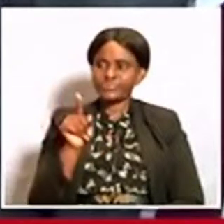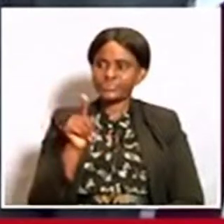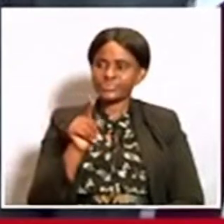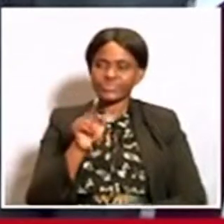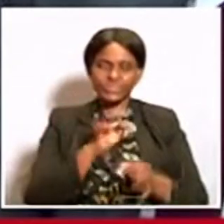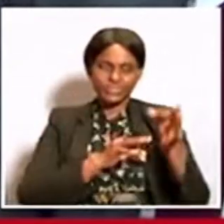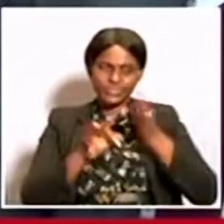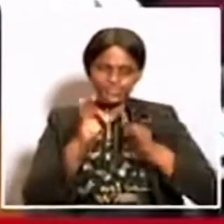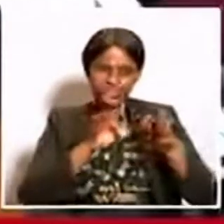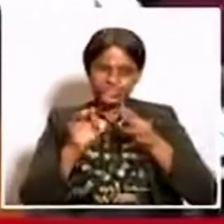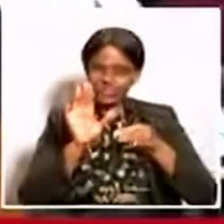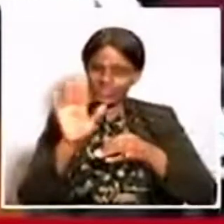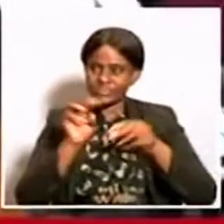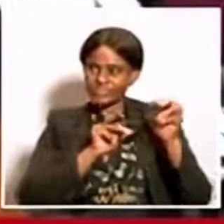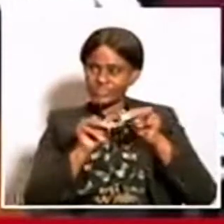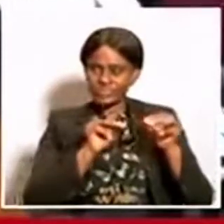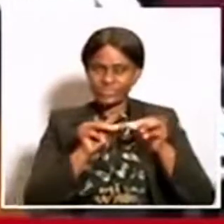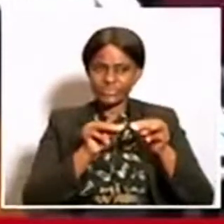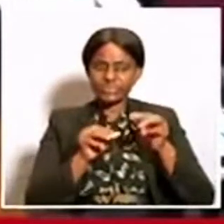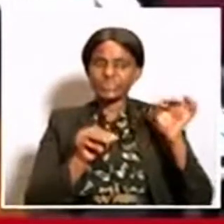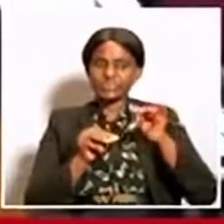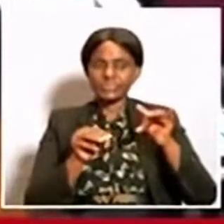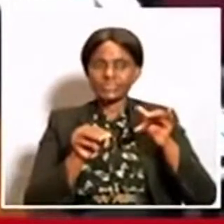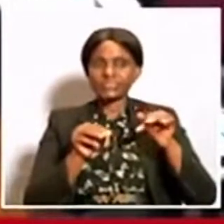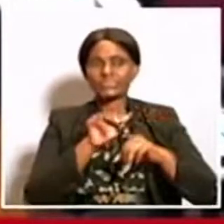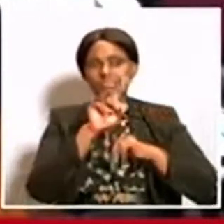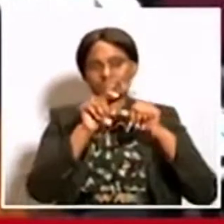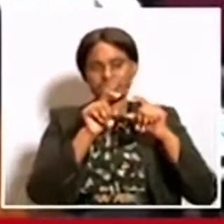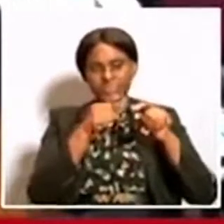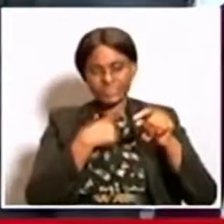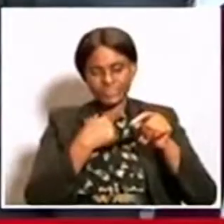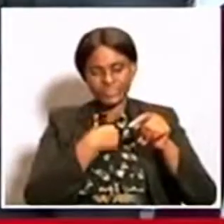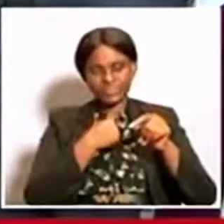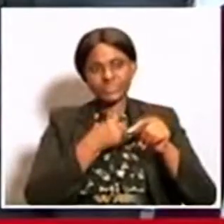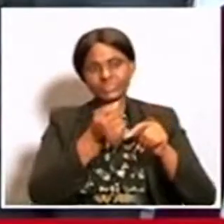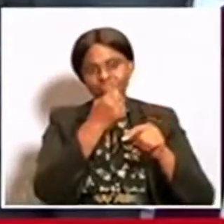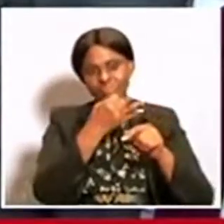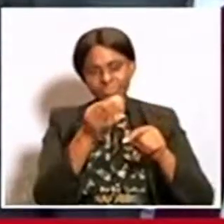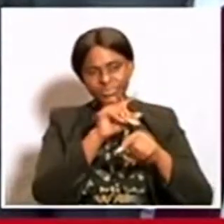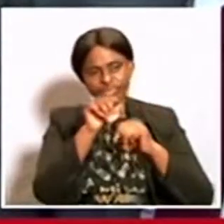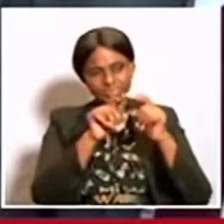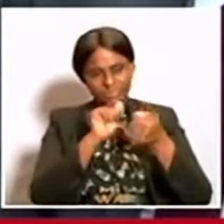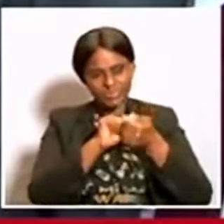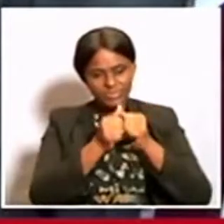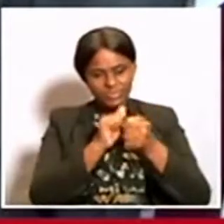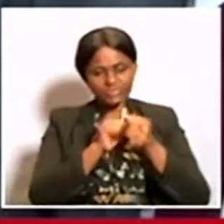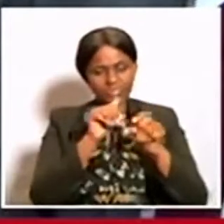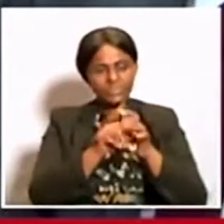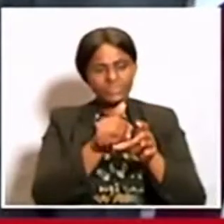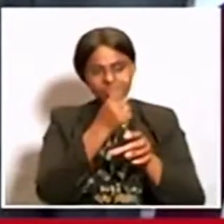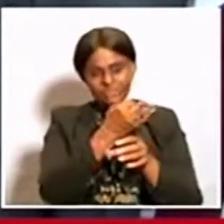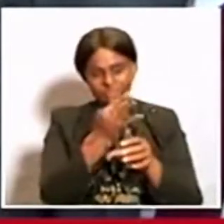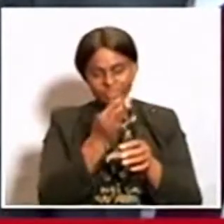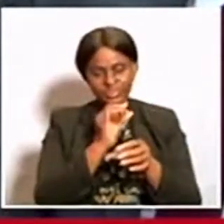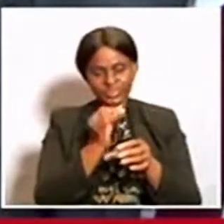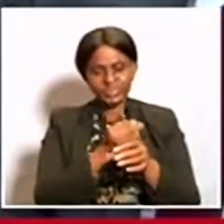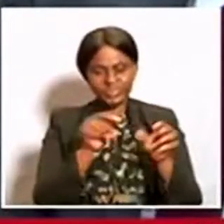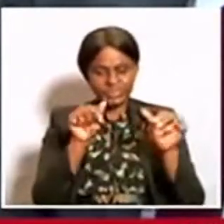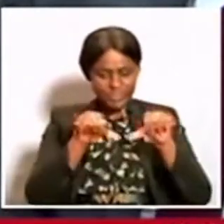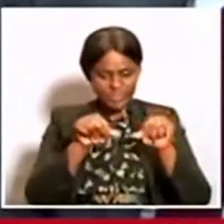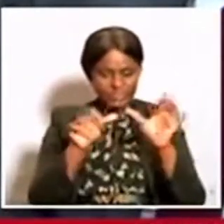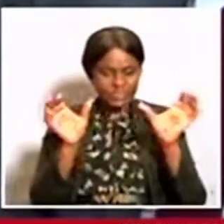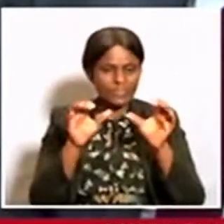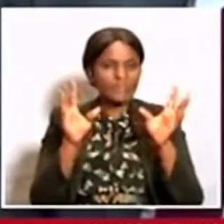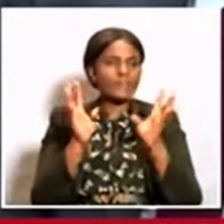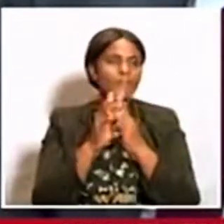this to your management? Yeah, the query was raised. It was actually one of the queries that was raised in one of our audit committee